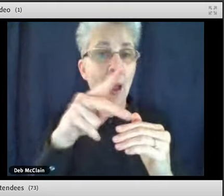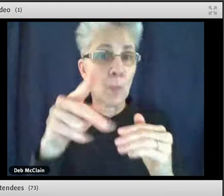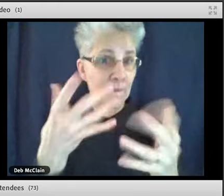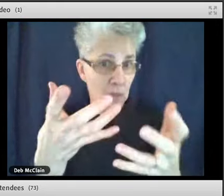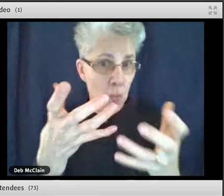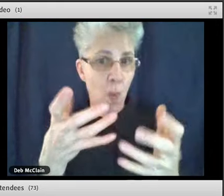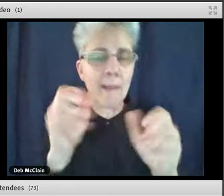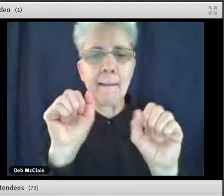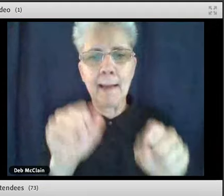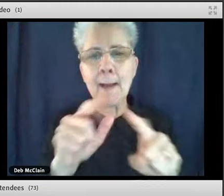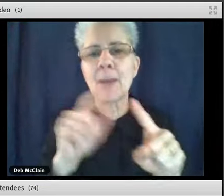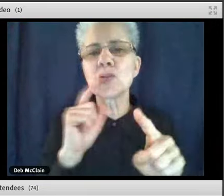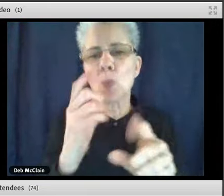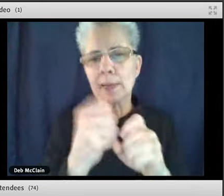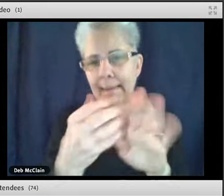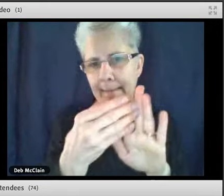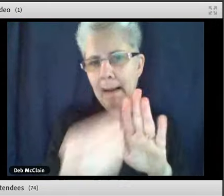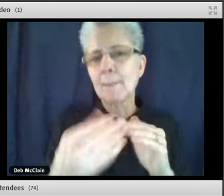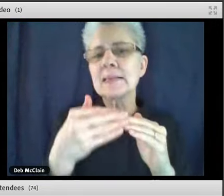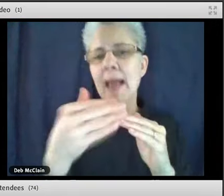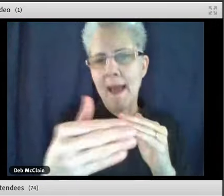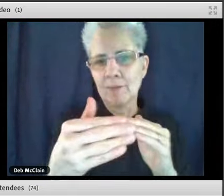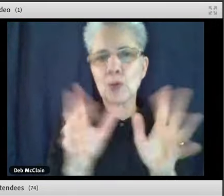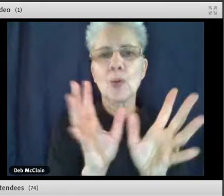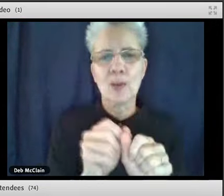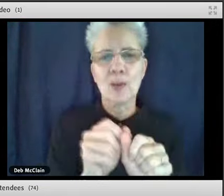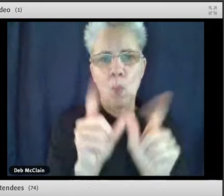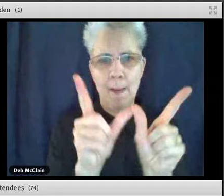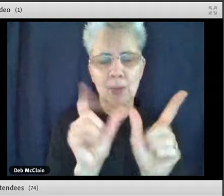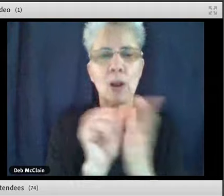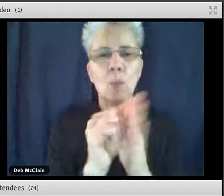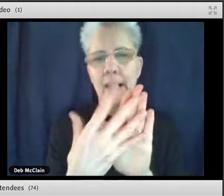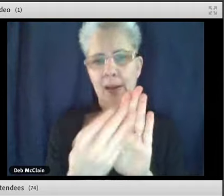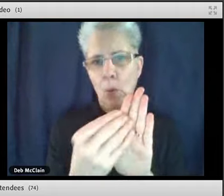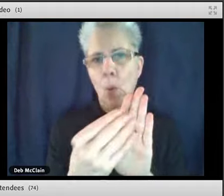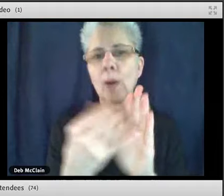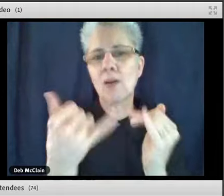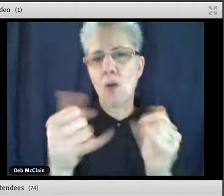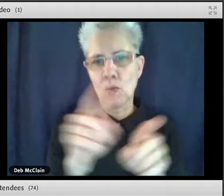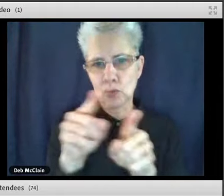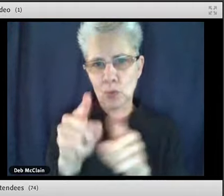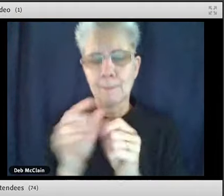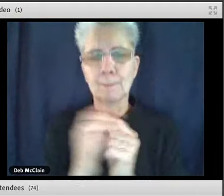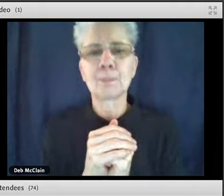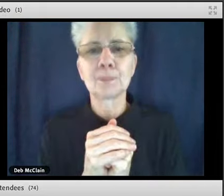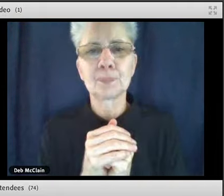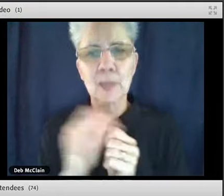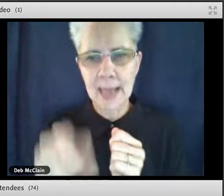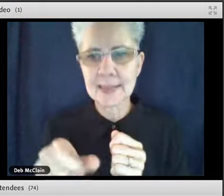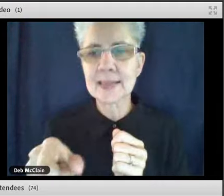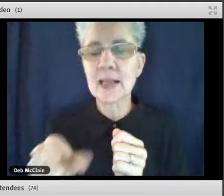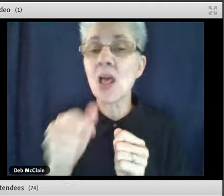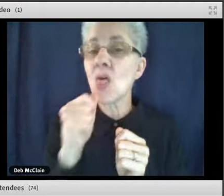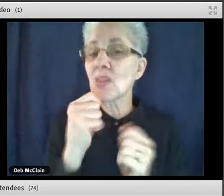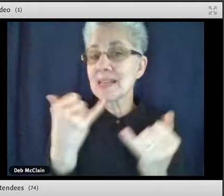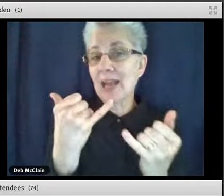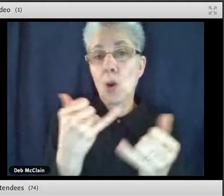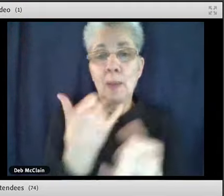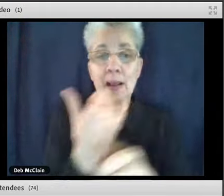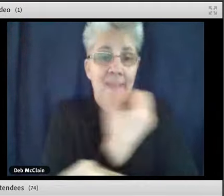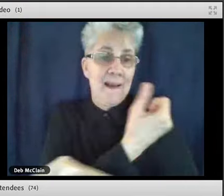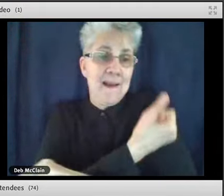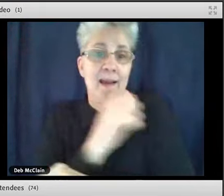like, but you will get copies after the session, and it is being recorded. There's not currently a vaccine. I know that they're